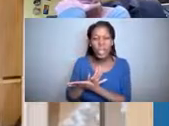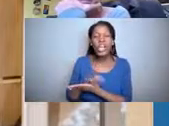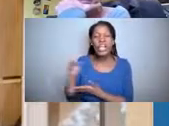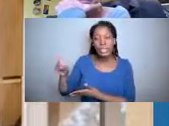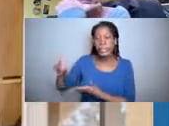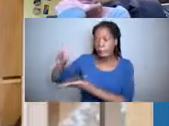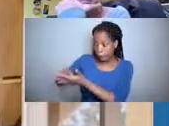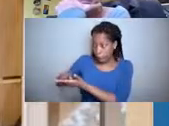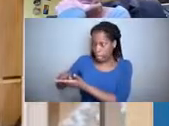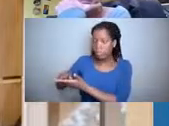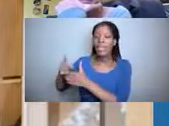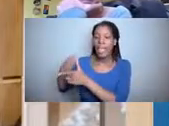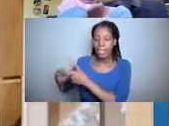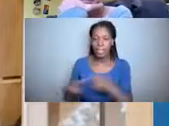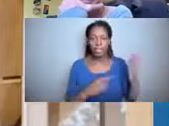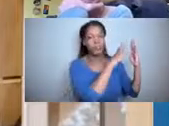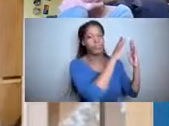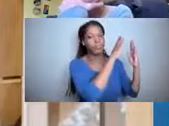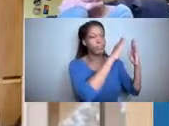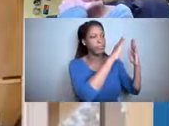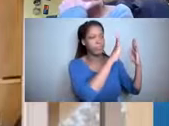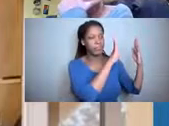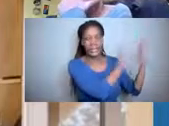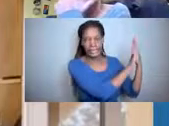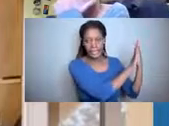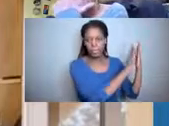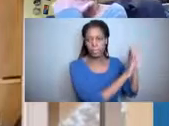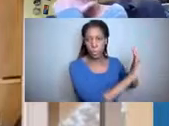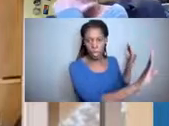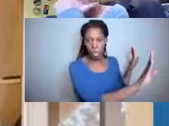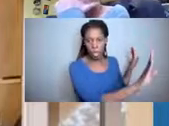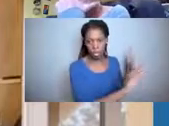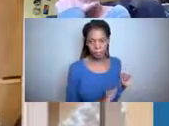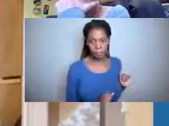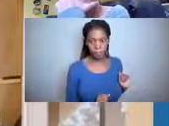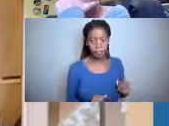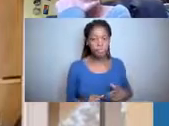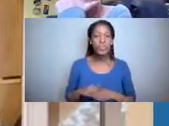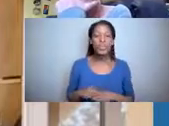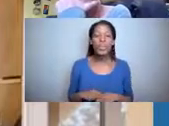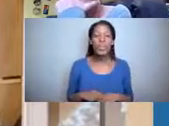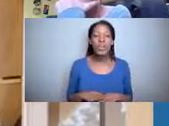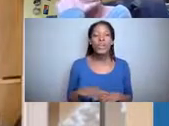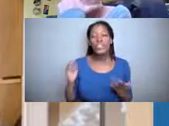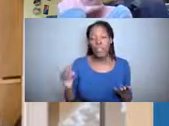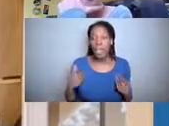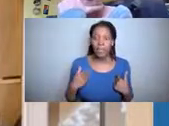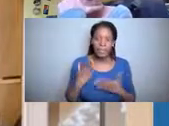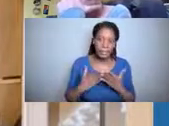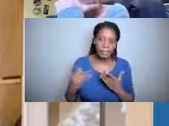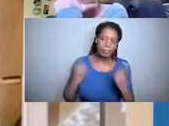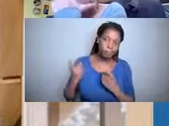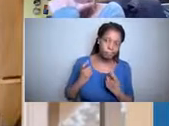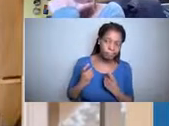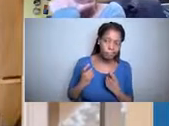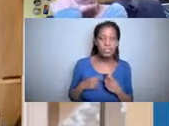um so i've had questions also around if folks you know there's a couple ways in which we can get to that